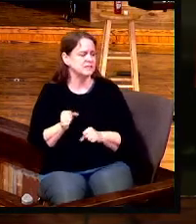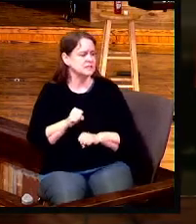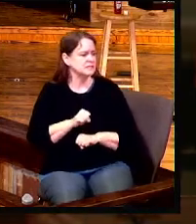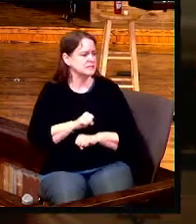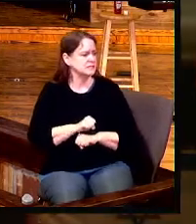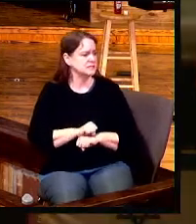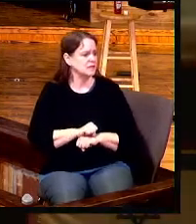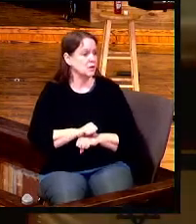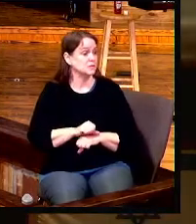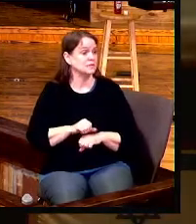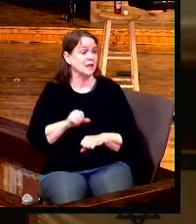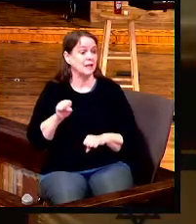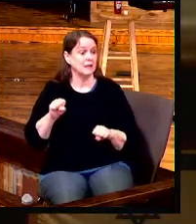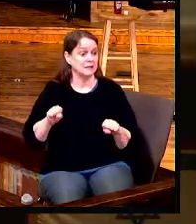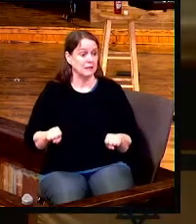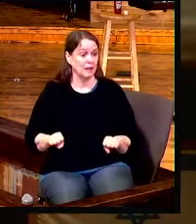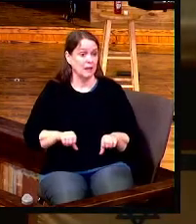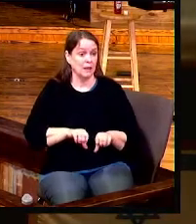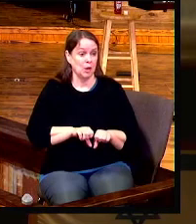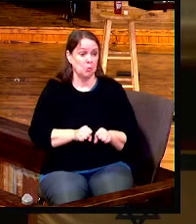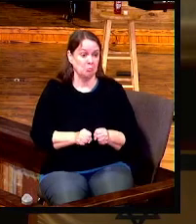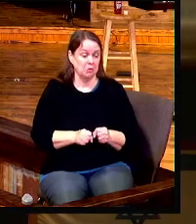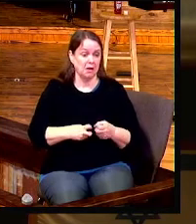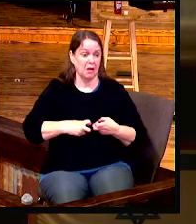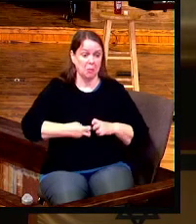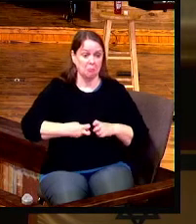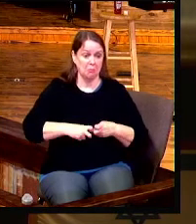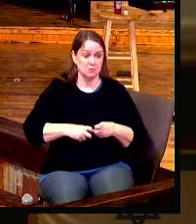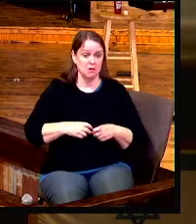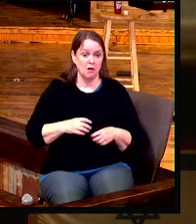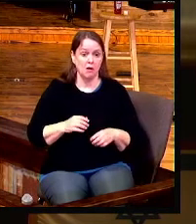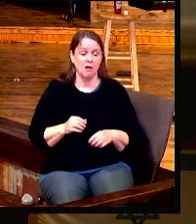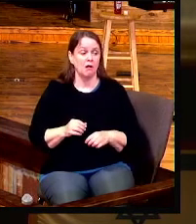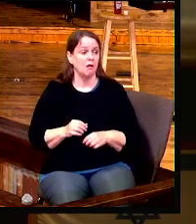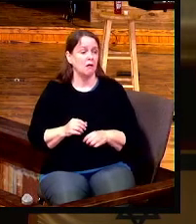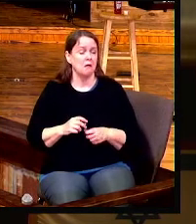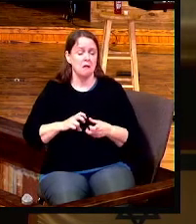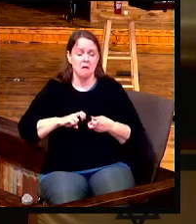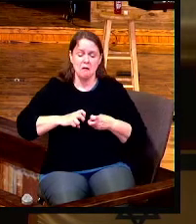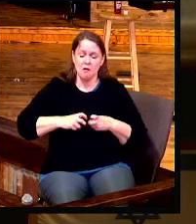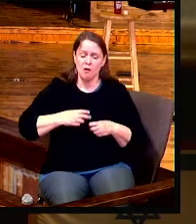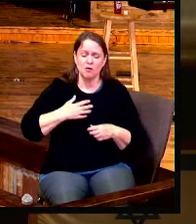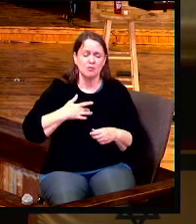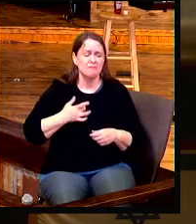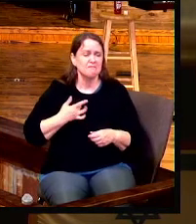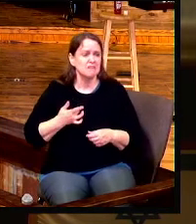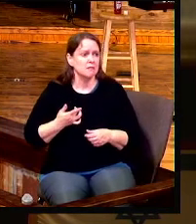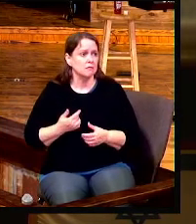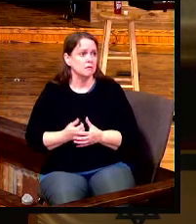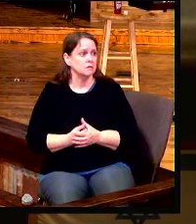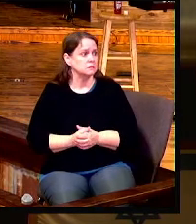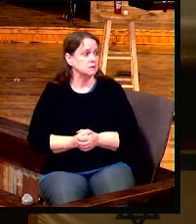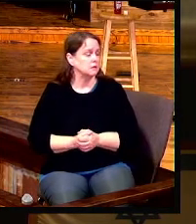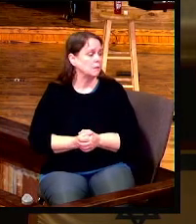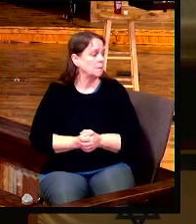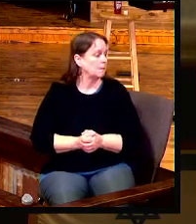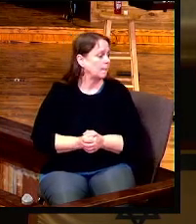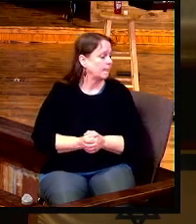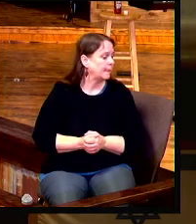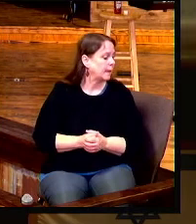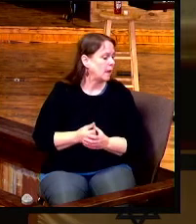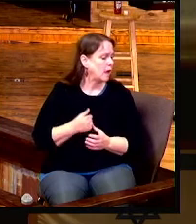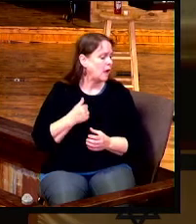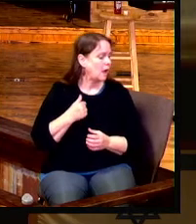I come off a ladder when the girls were, I think, about 1 year old, and broke my heel on a job